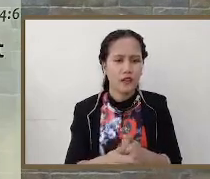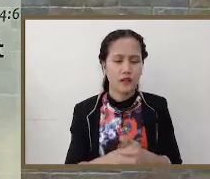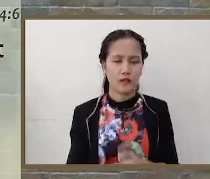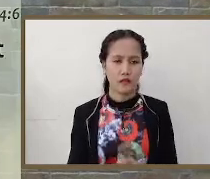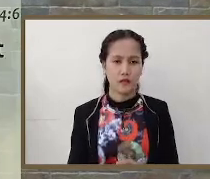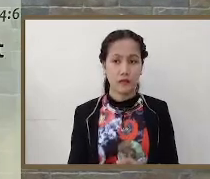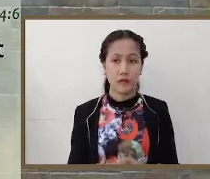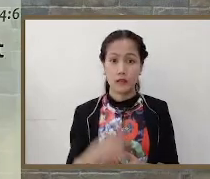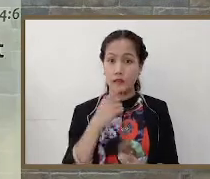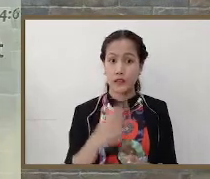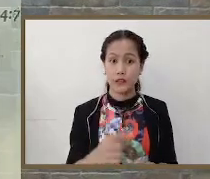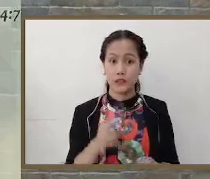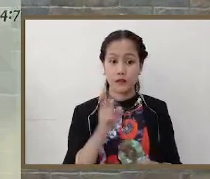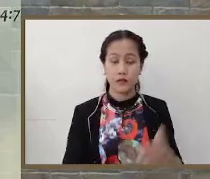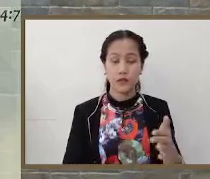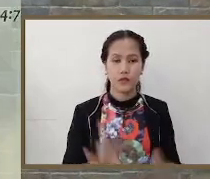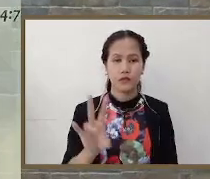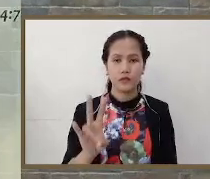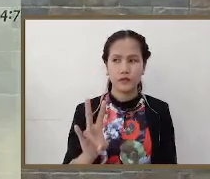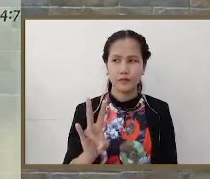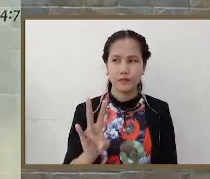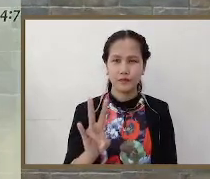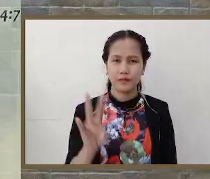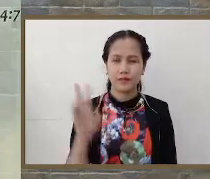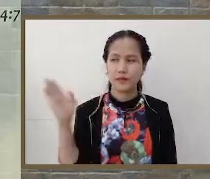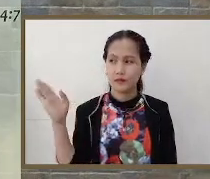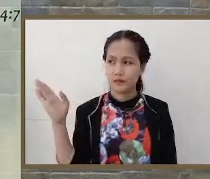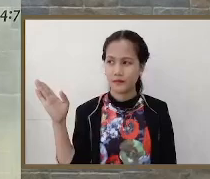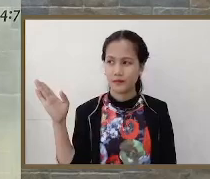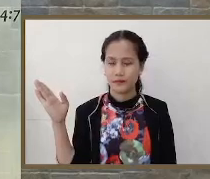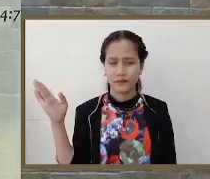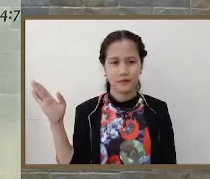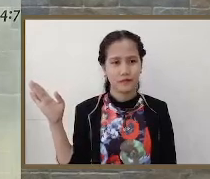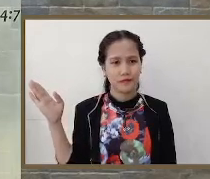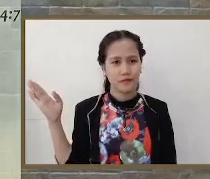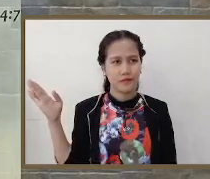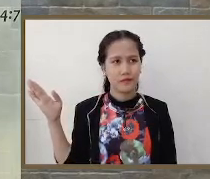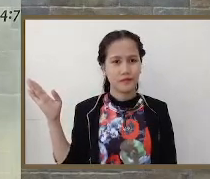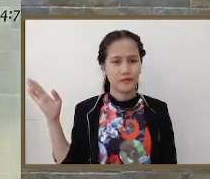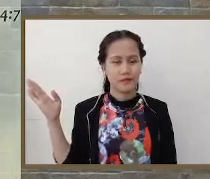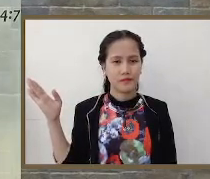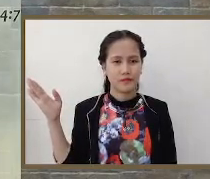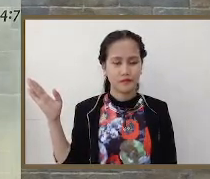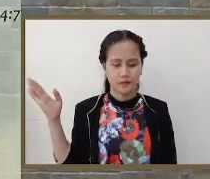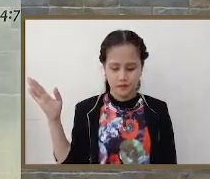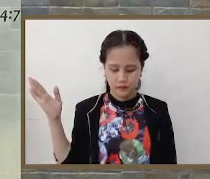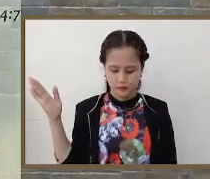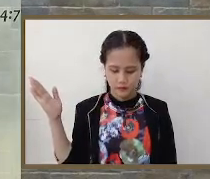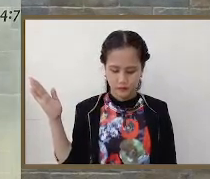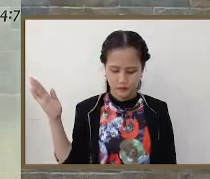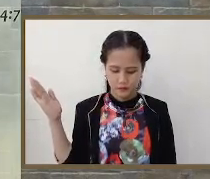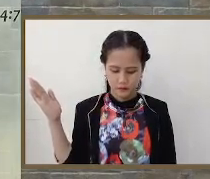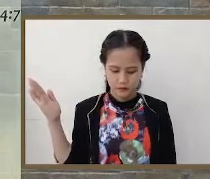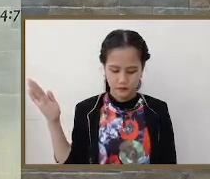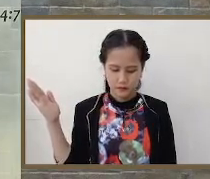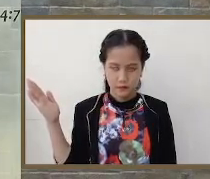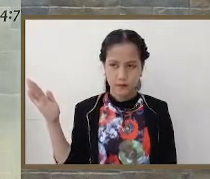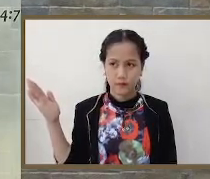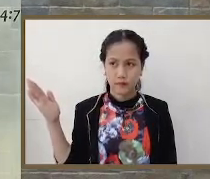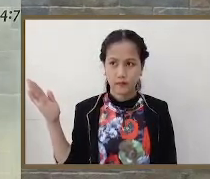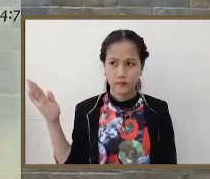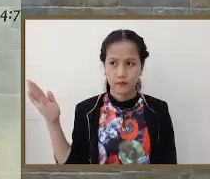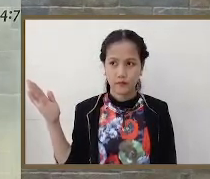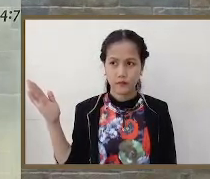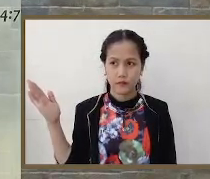as they were increased, so they sinned against me. Therefore, will I change their glory into